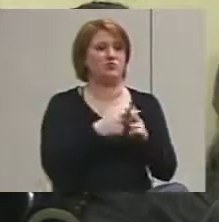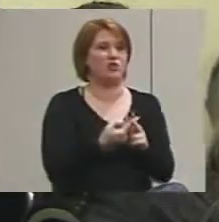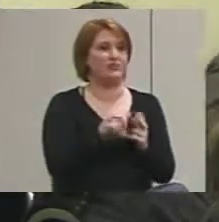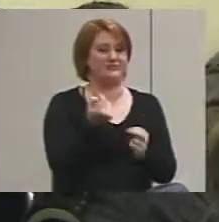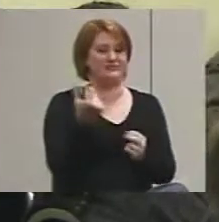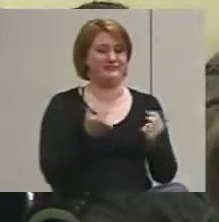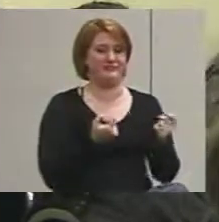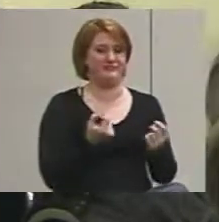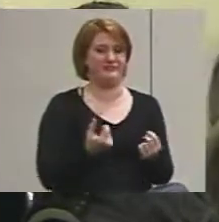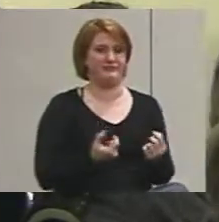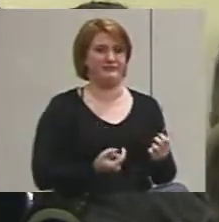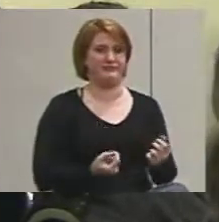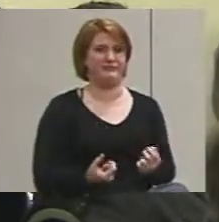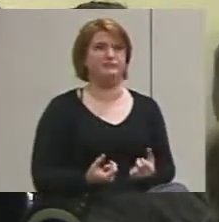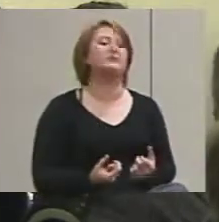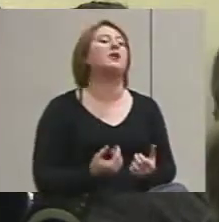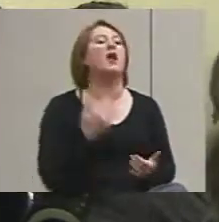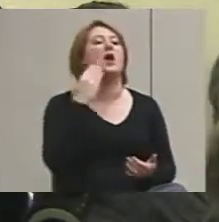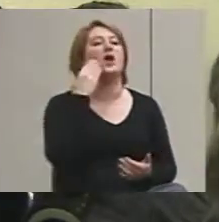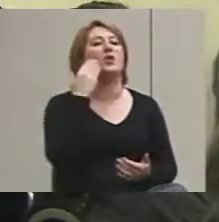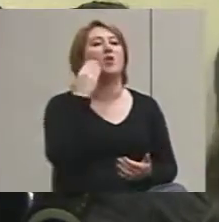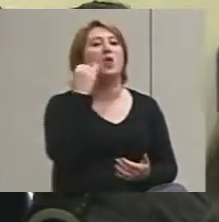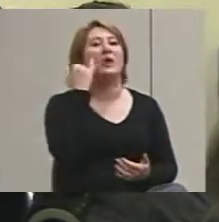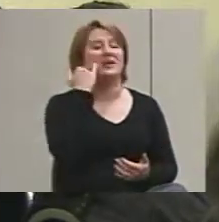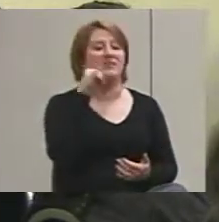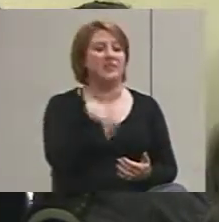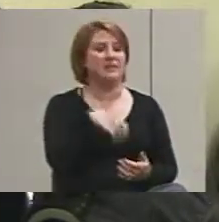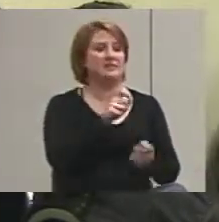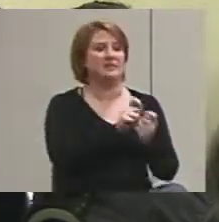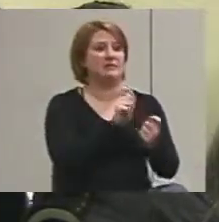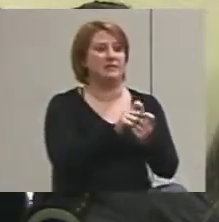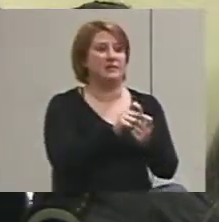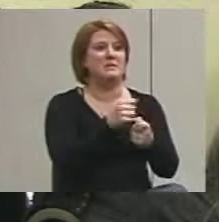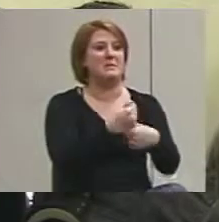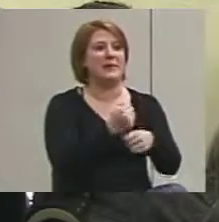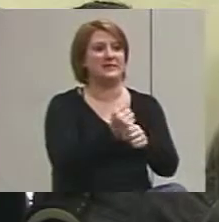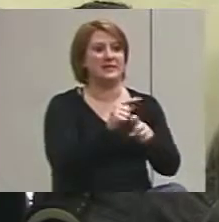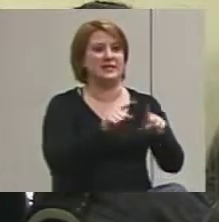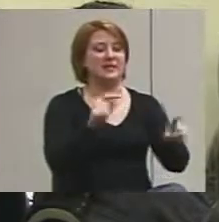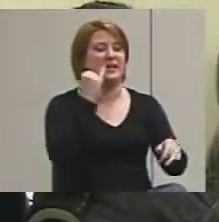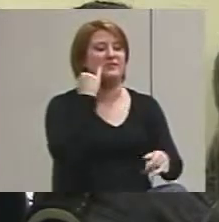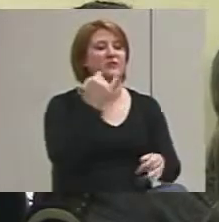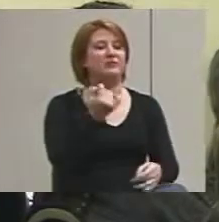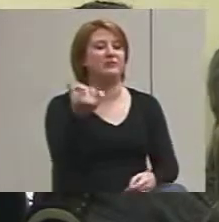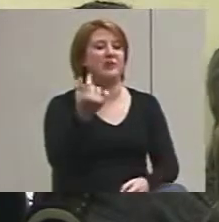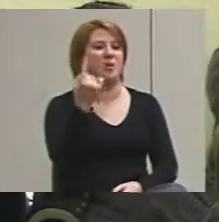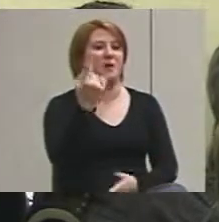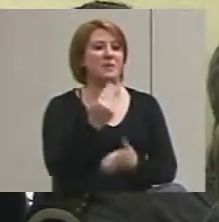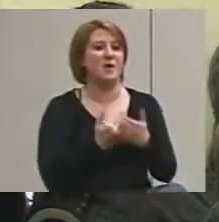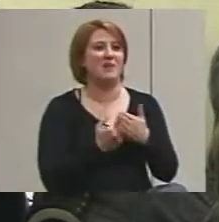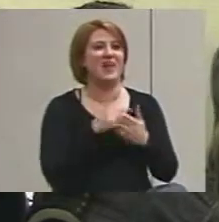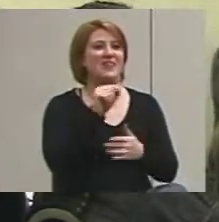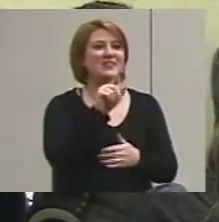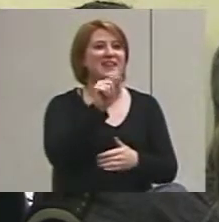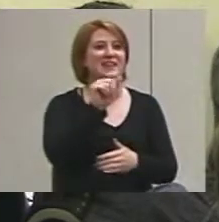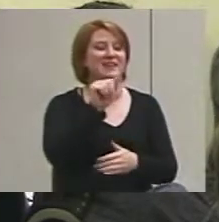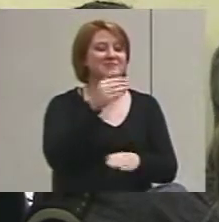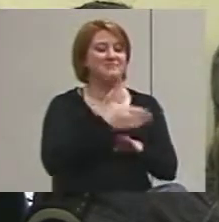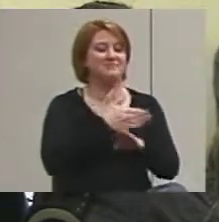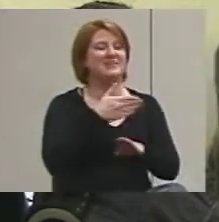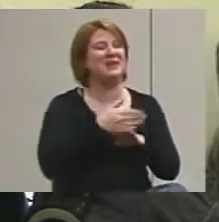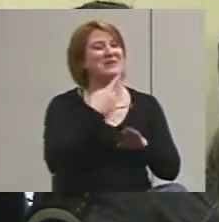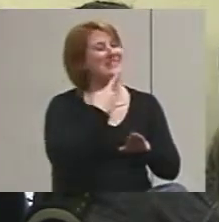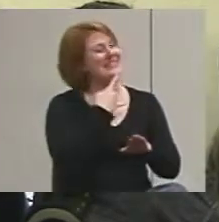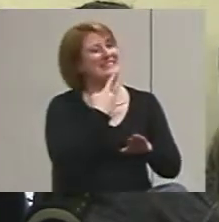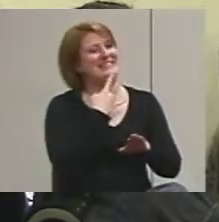out and know if that makes a difference. If you start fading out one piece and the data starts to come down, then I'm going to say, let's